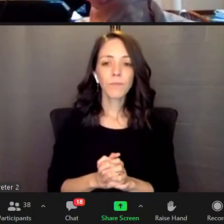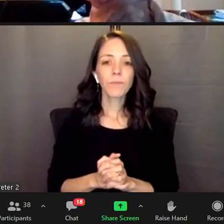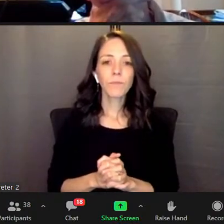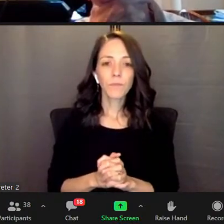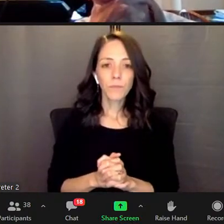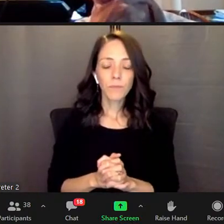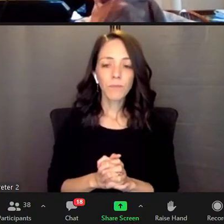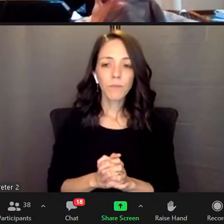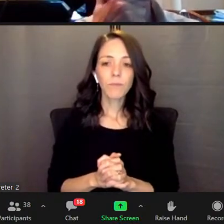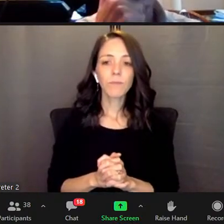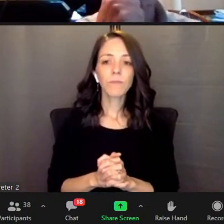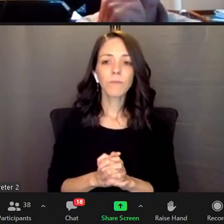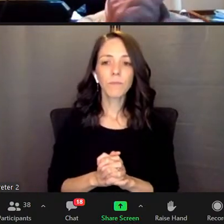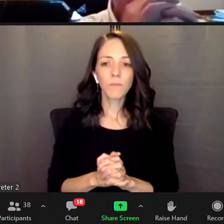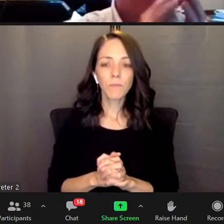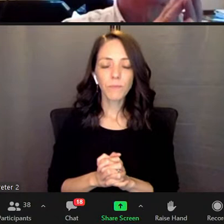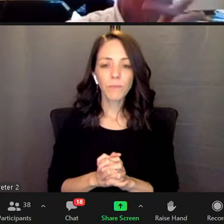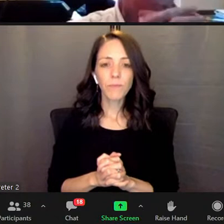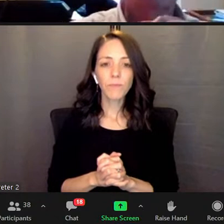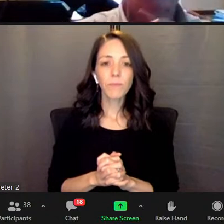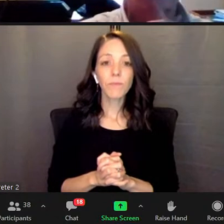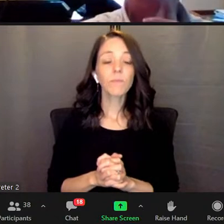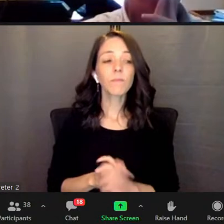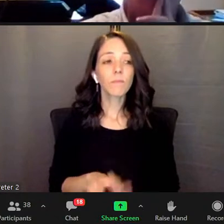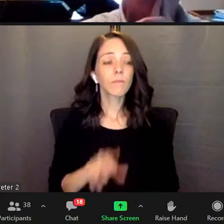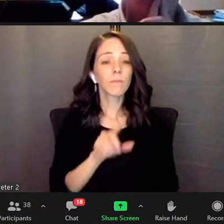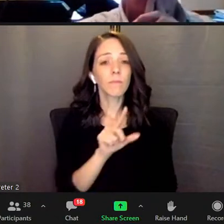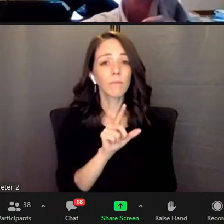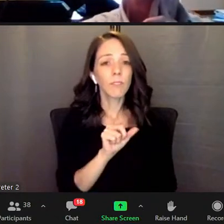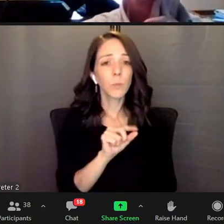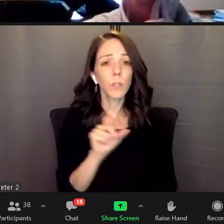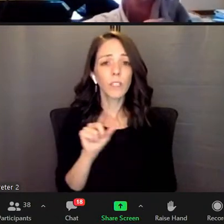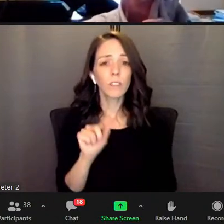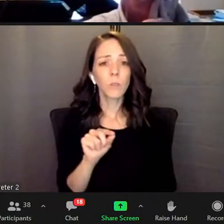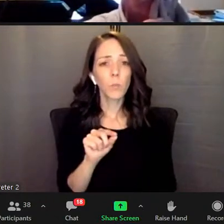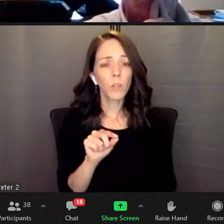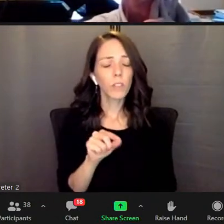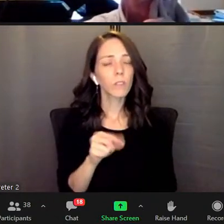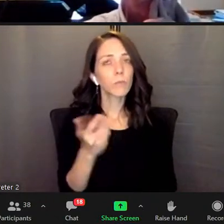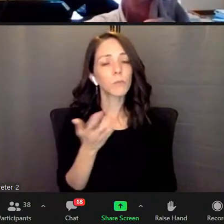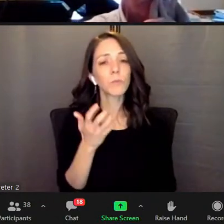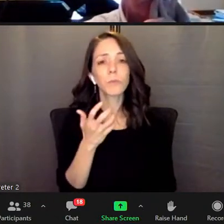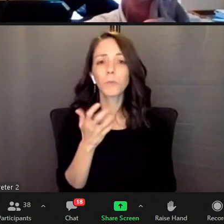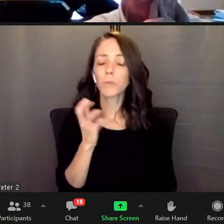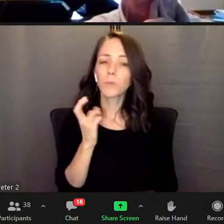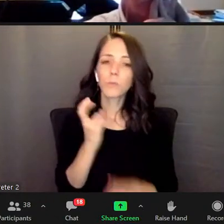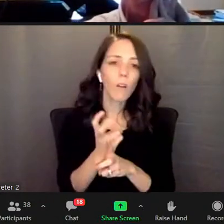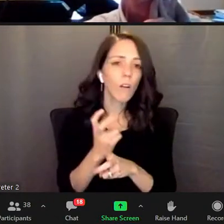learnings out of 2020, as difficult as it was